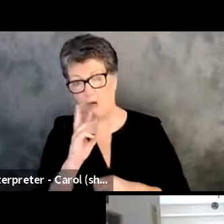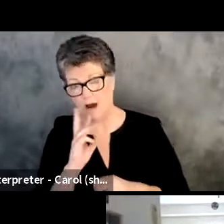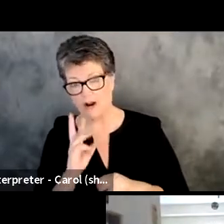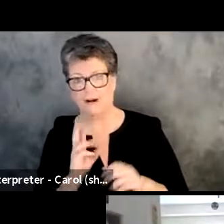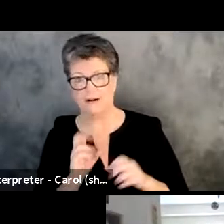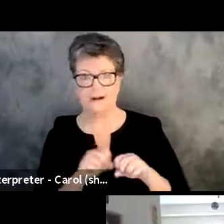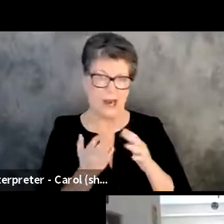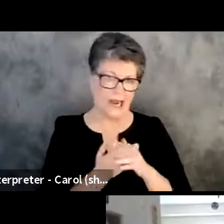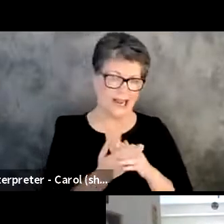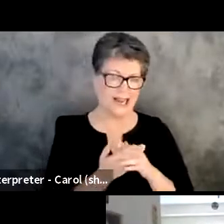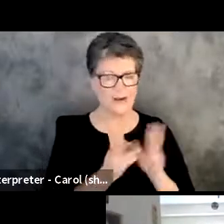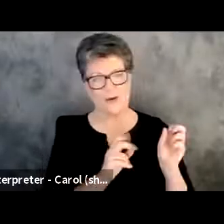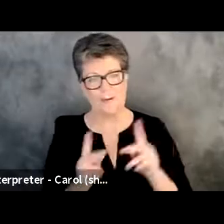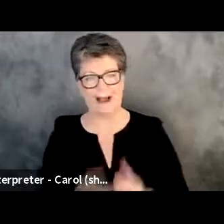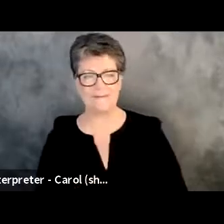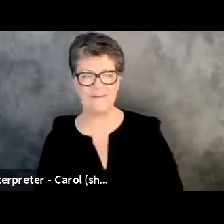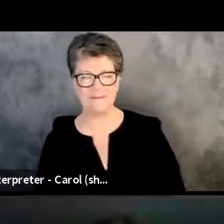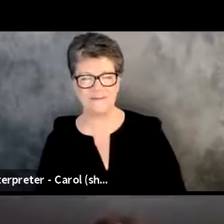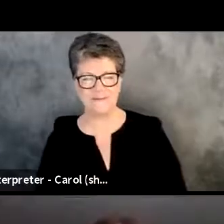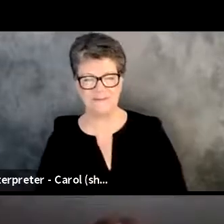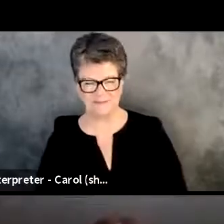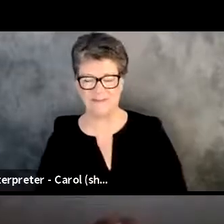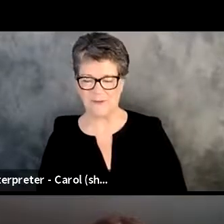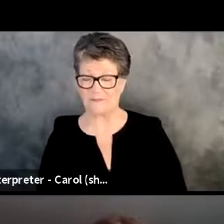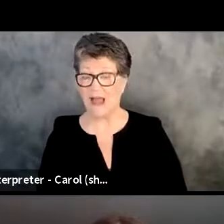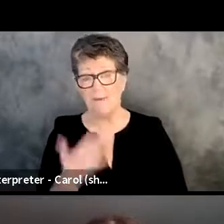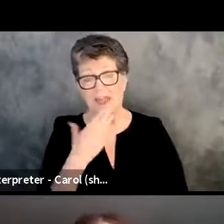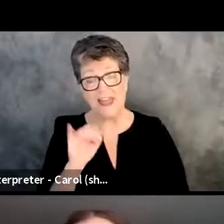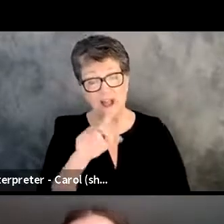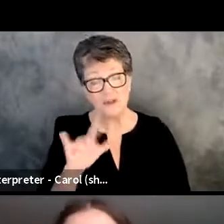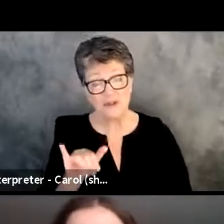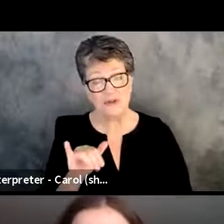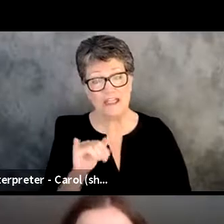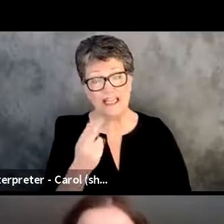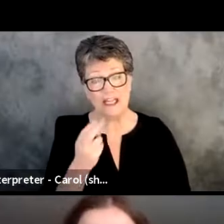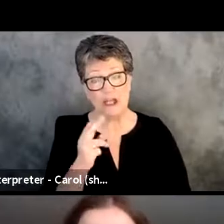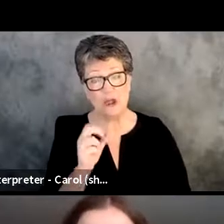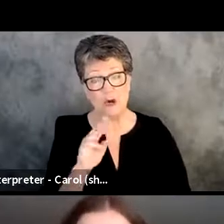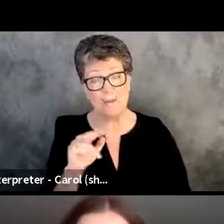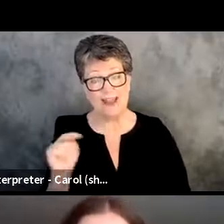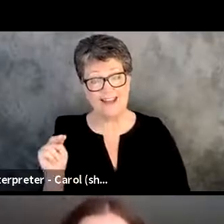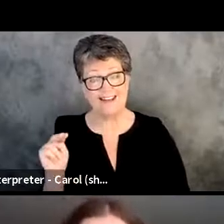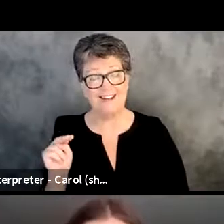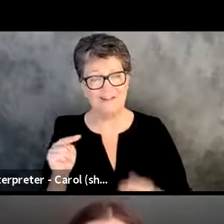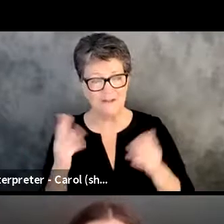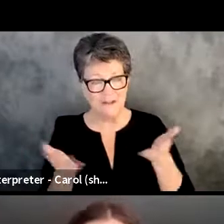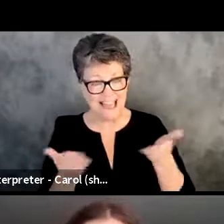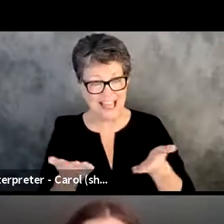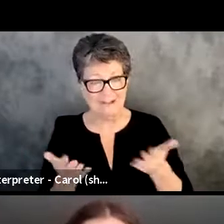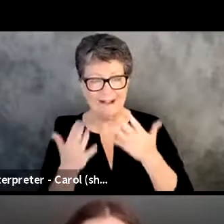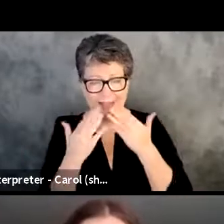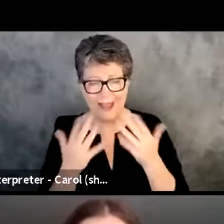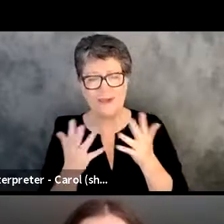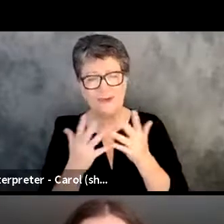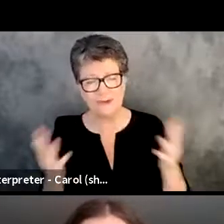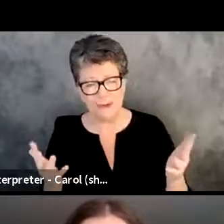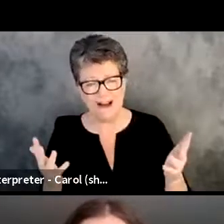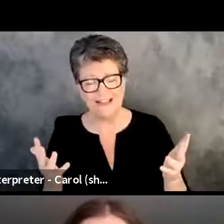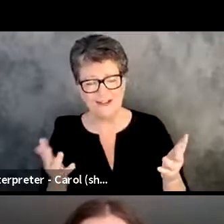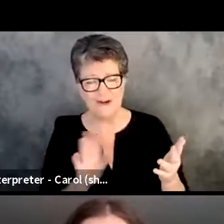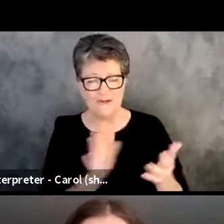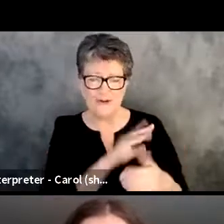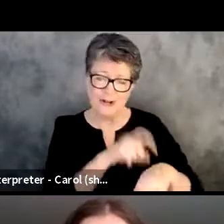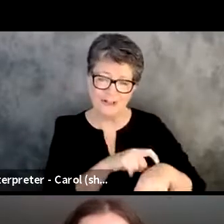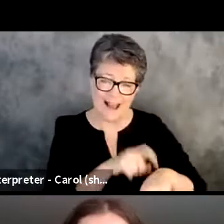break. And so, but thank you, Judy Heumann, for being here, and thank you so much for your